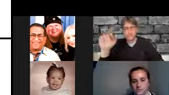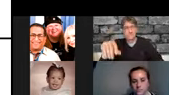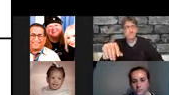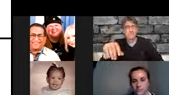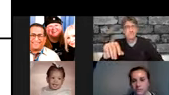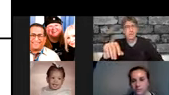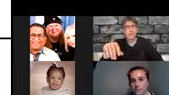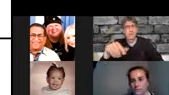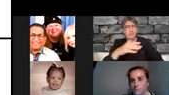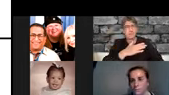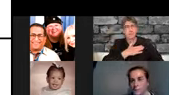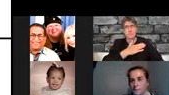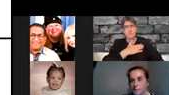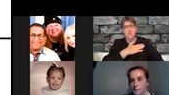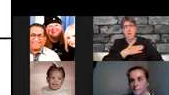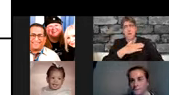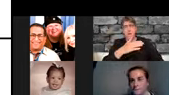My question is,